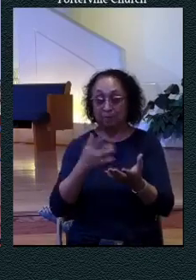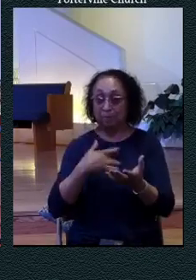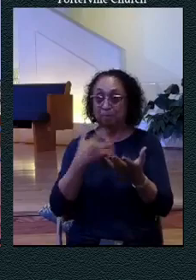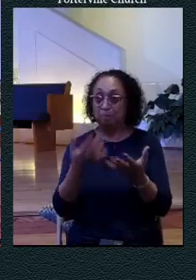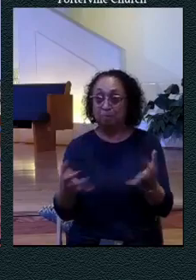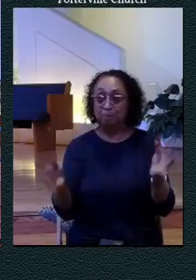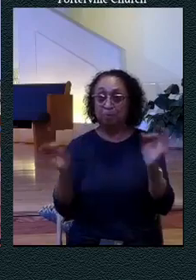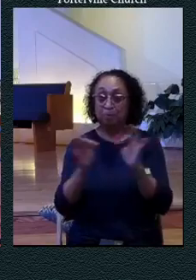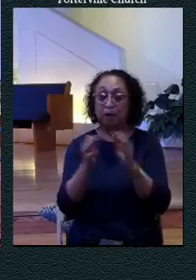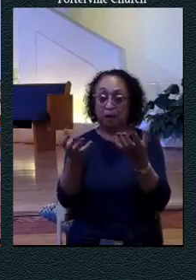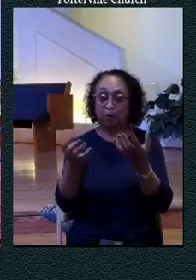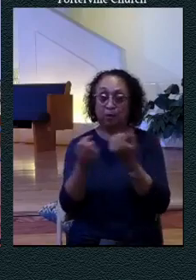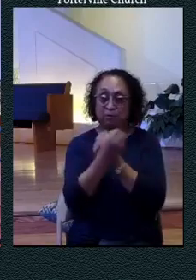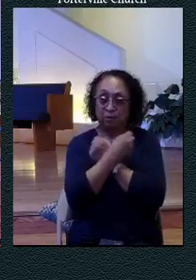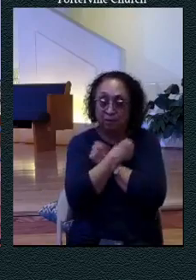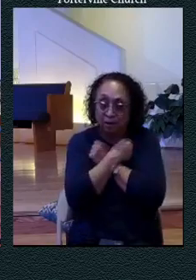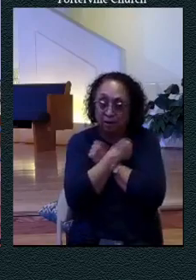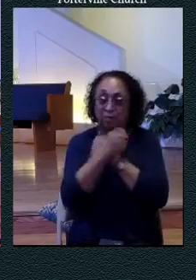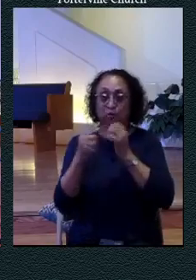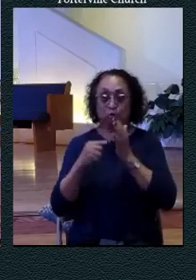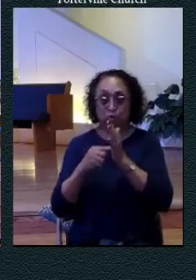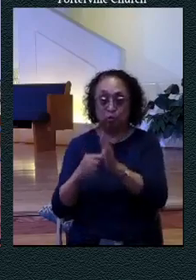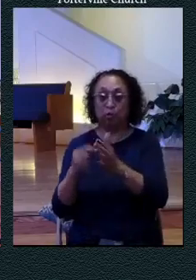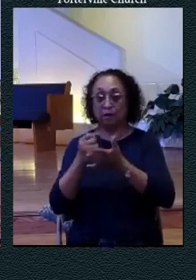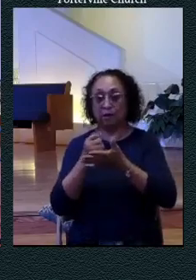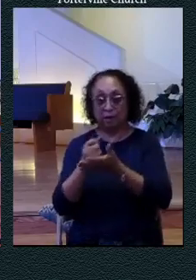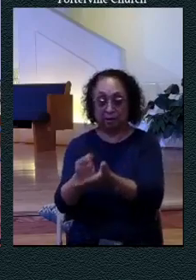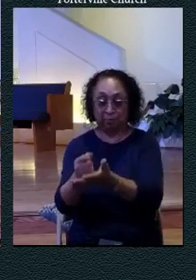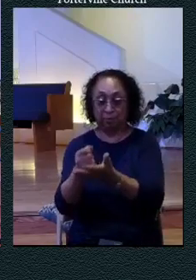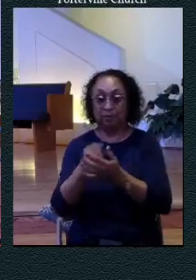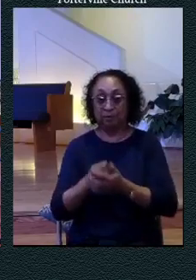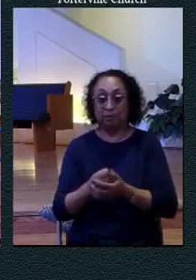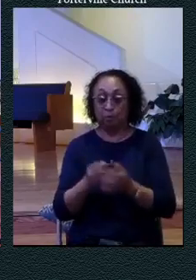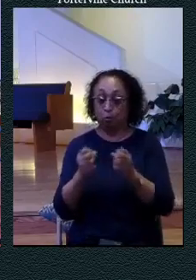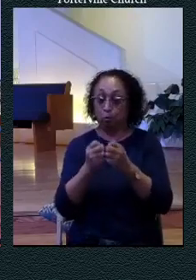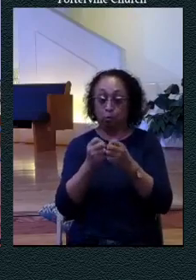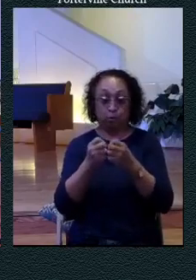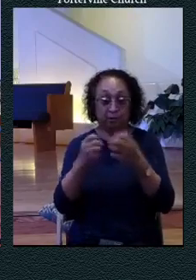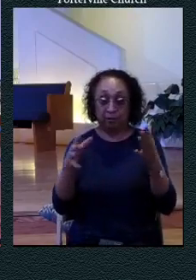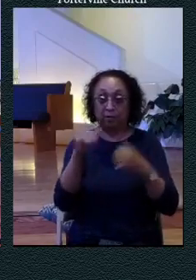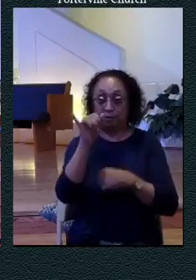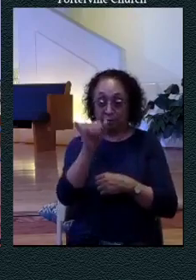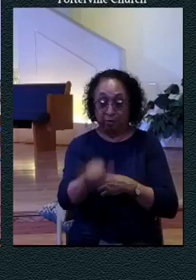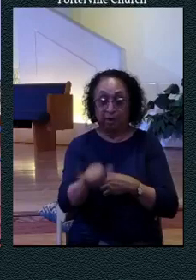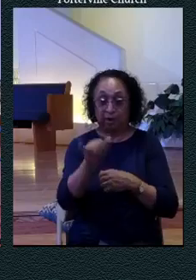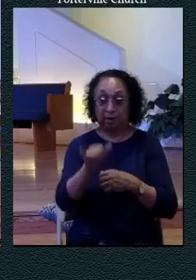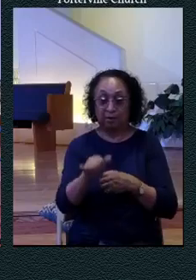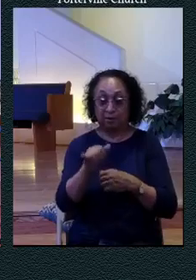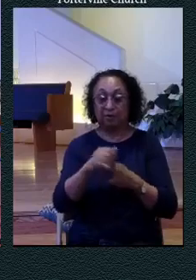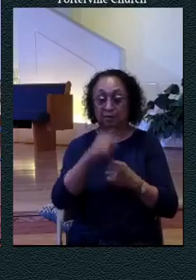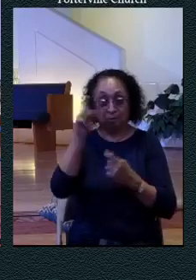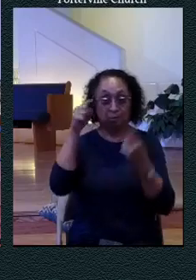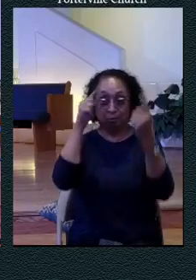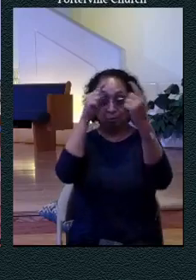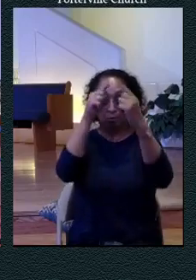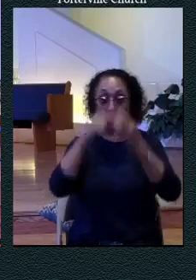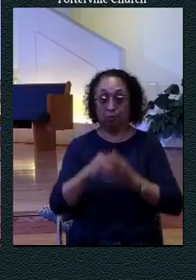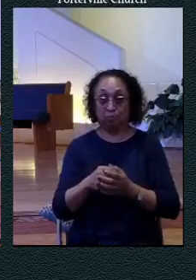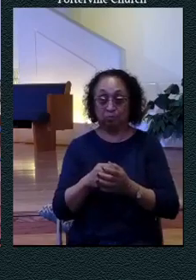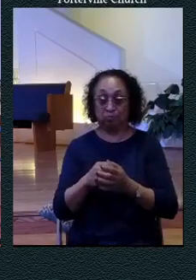want to love and care and give. Without that kind of action within the community, very little can actually